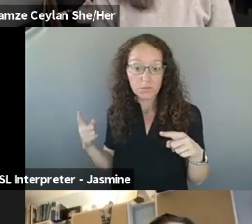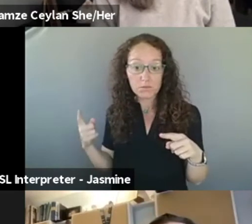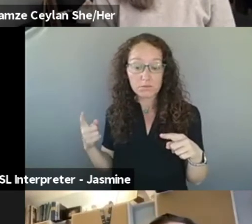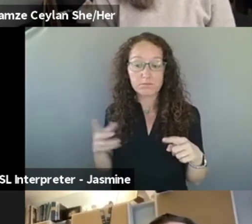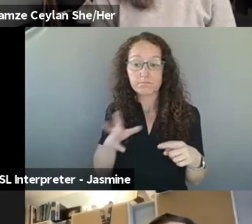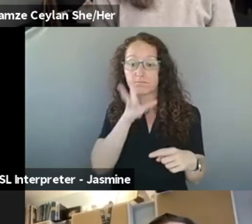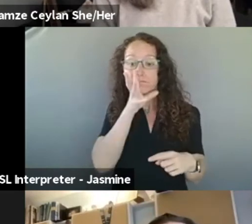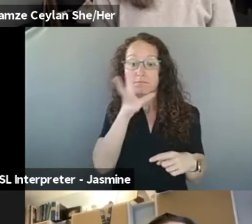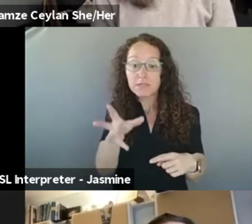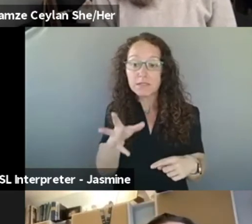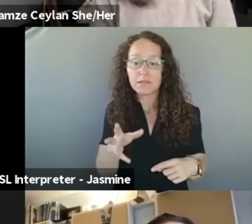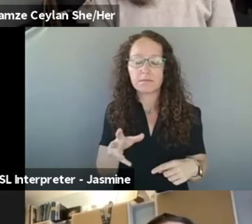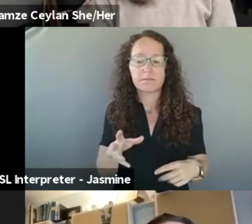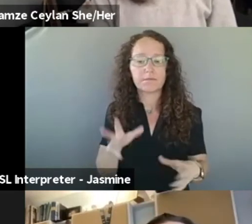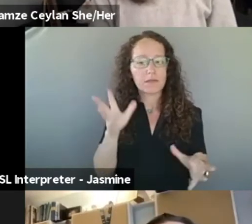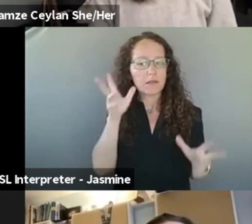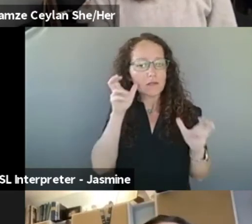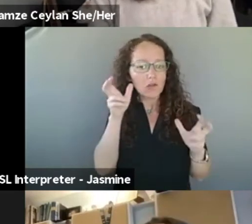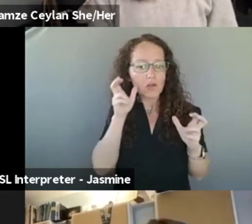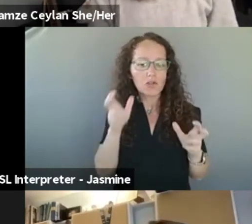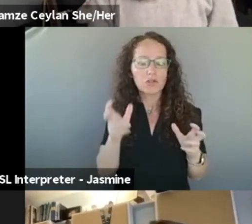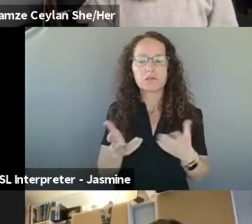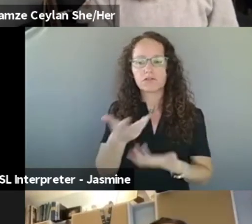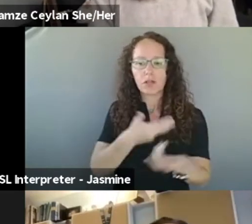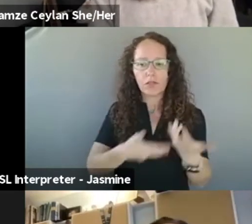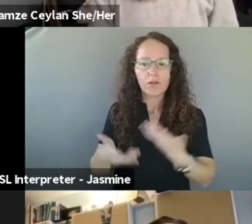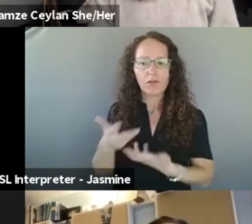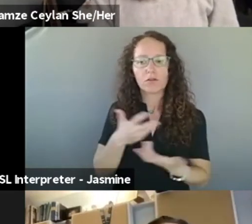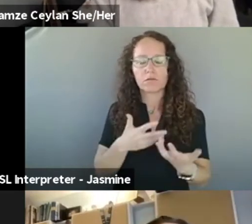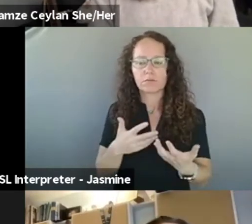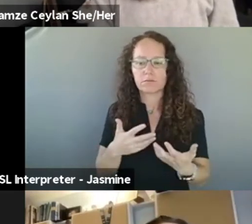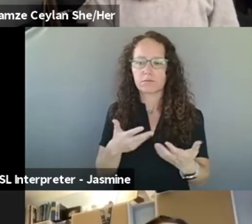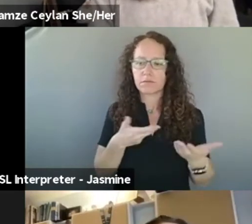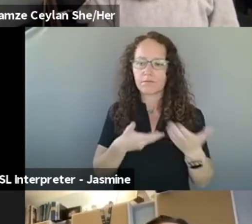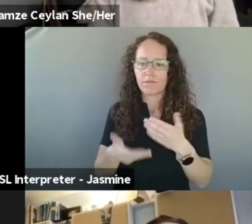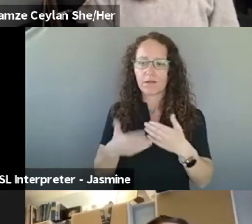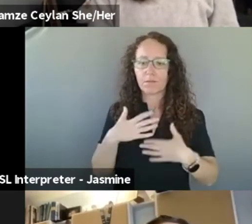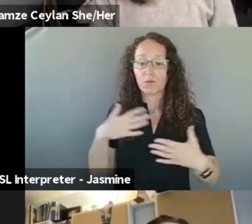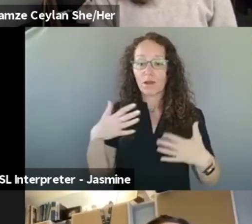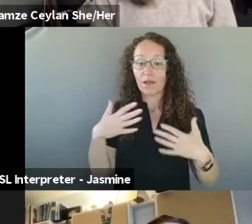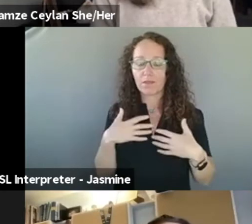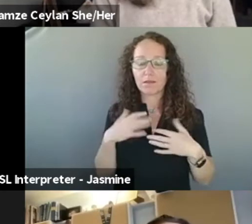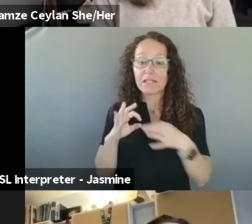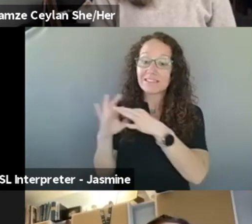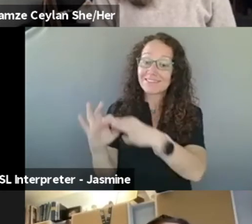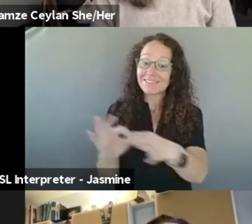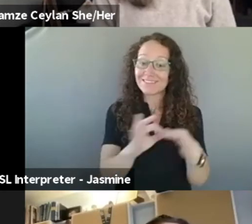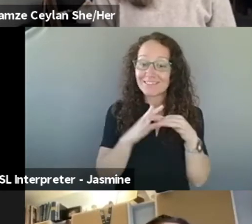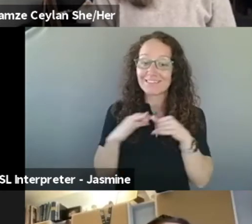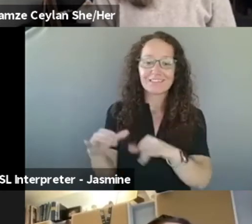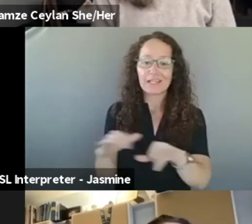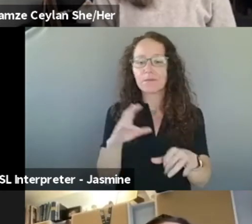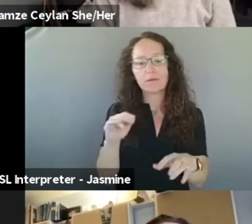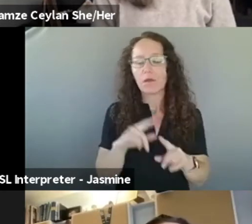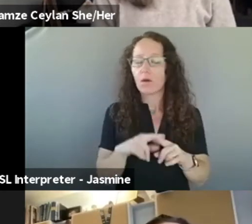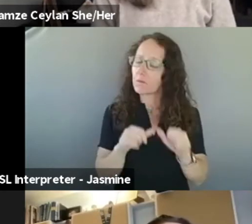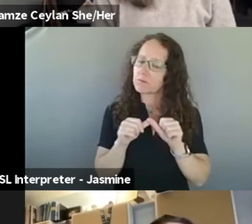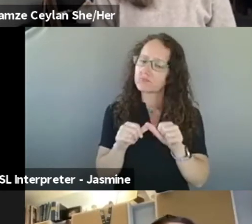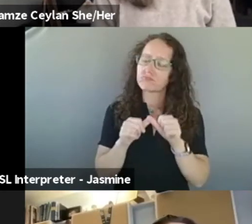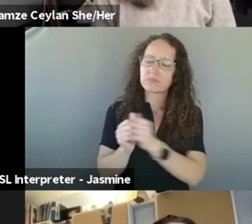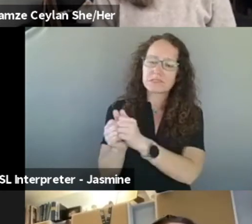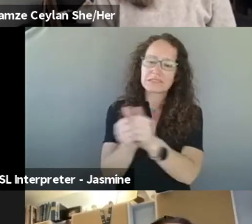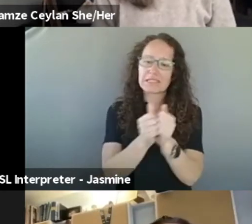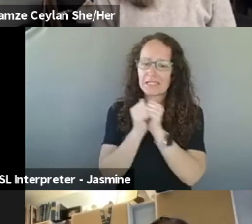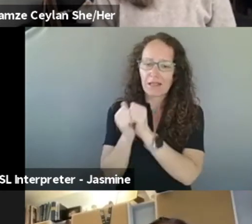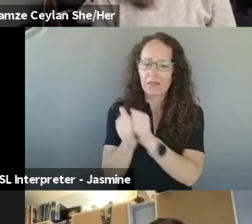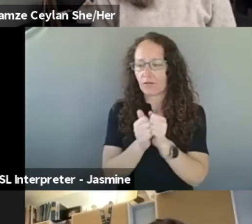and invite your breaths in. We don't have to do it all together, to just get a cacophony of breaths.